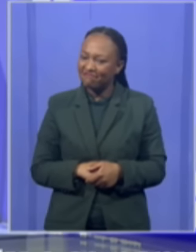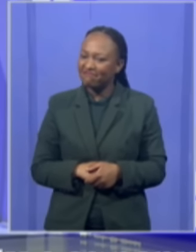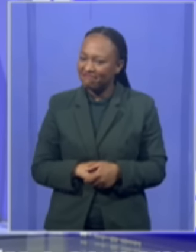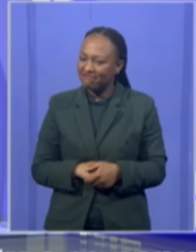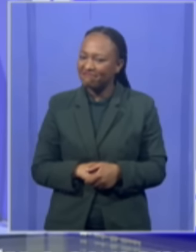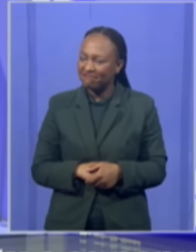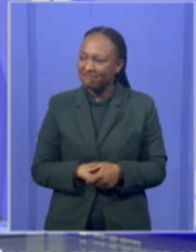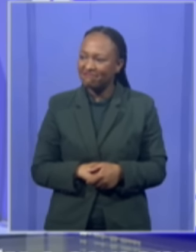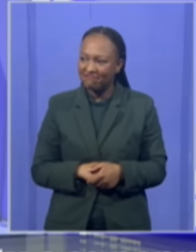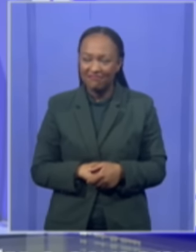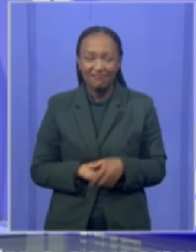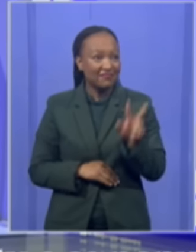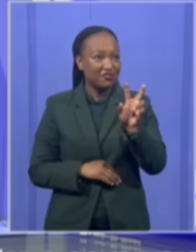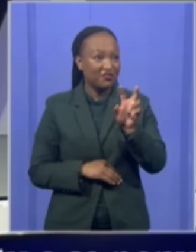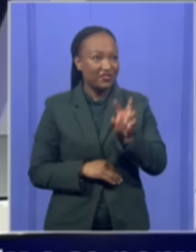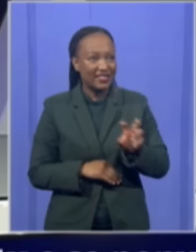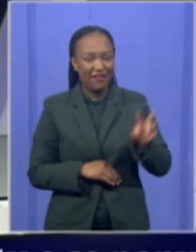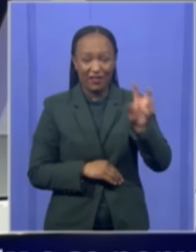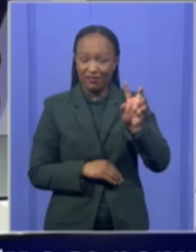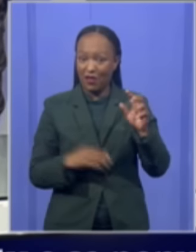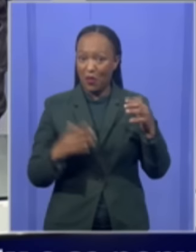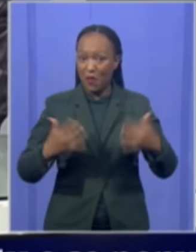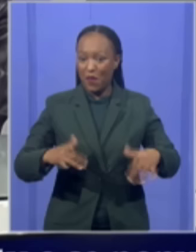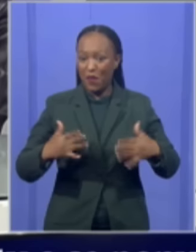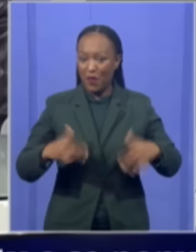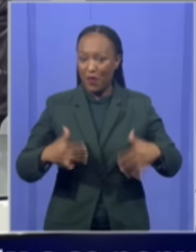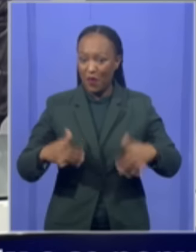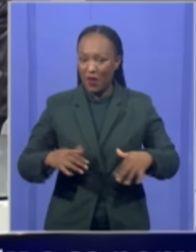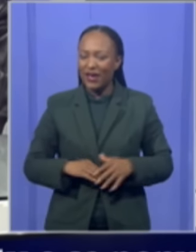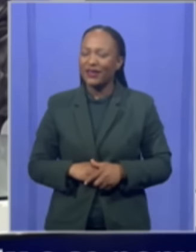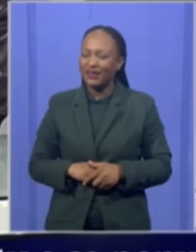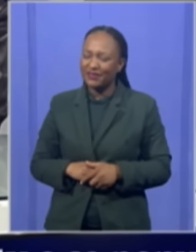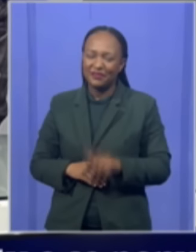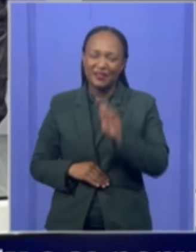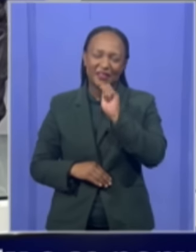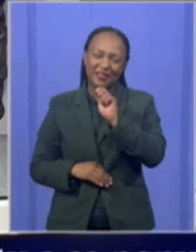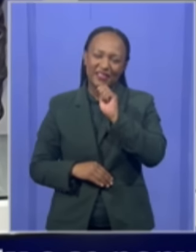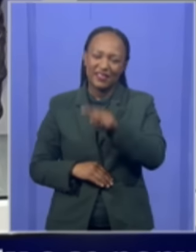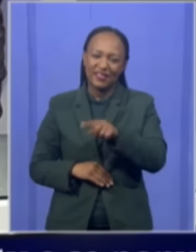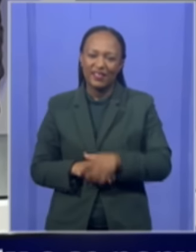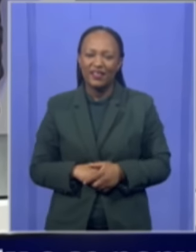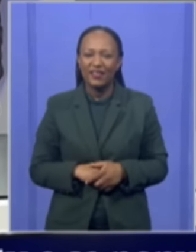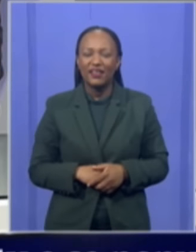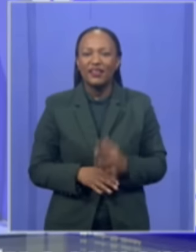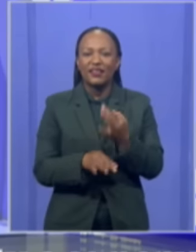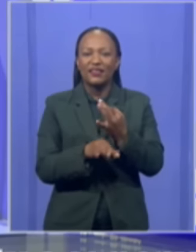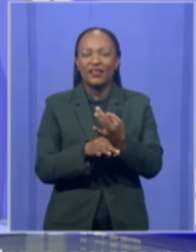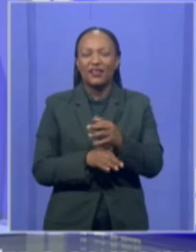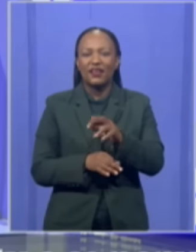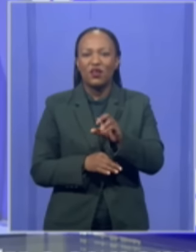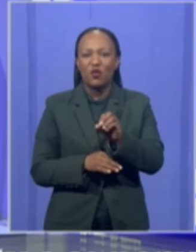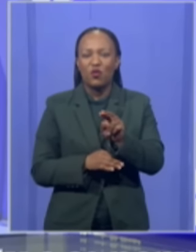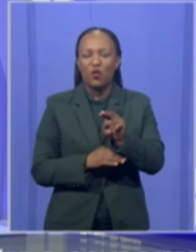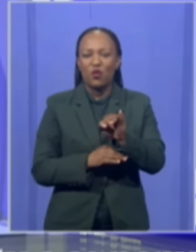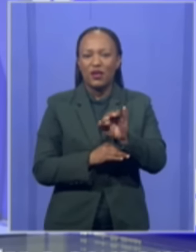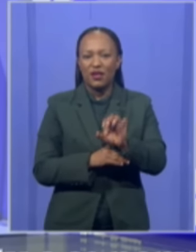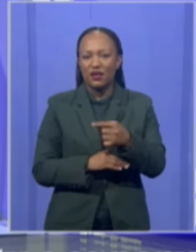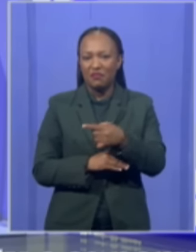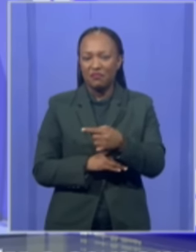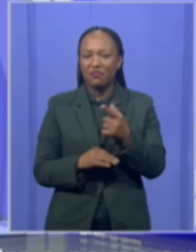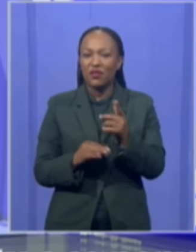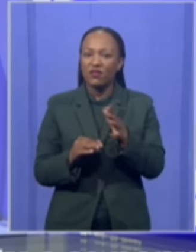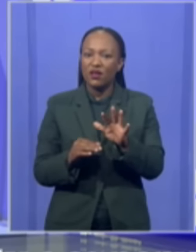Ga le motho wa sepela man. Ke gale le sepela. Ntate Ronnie Matlala mafelong o ile wa ba morulaganyi